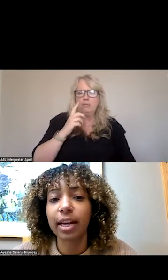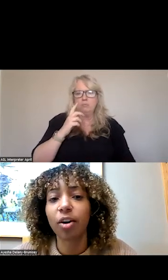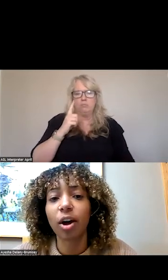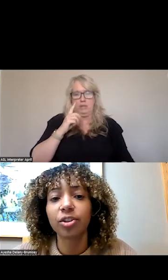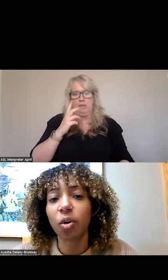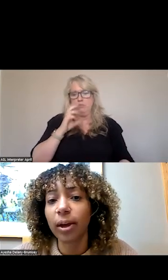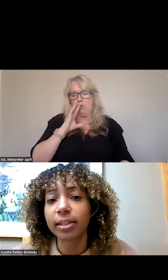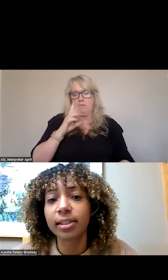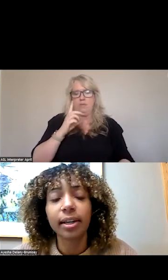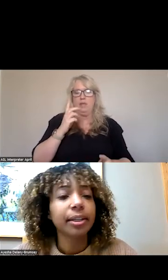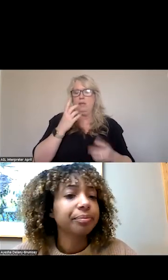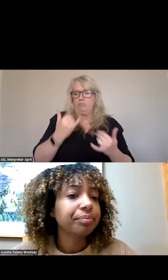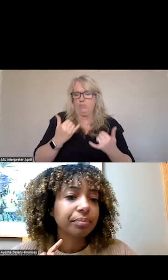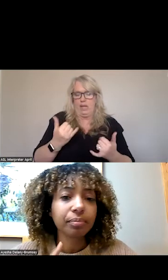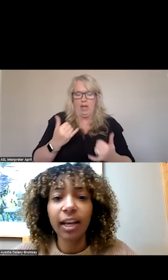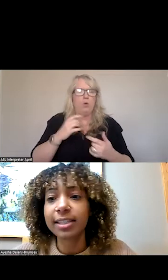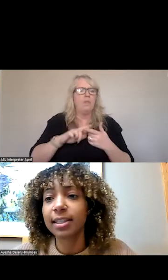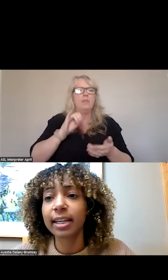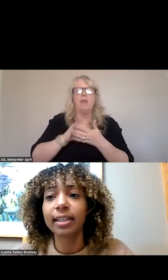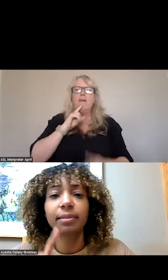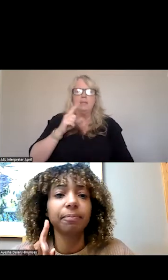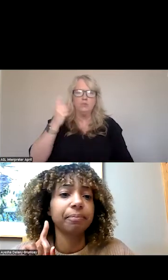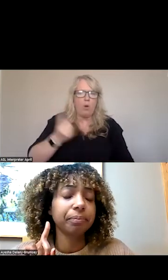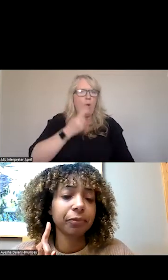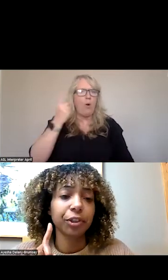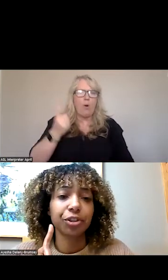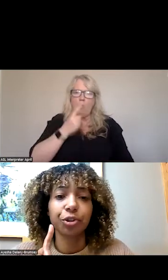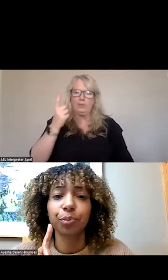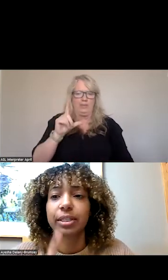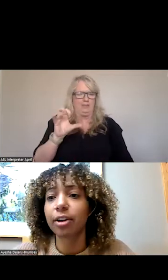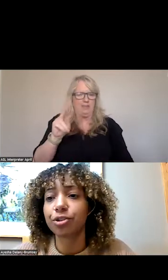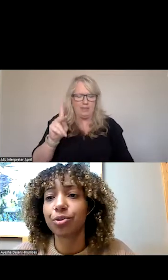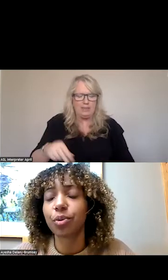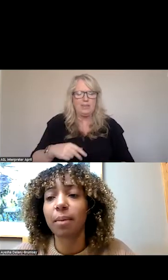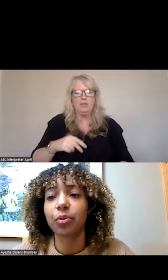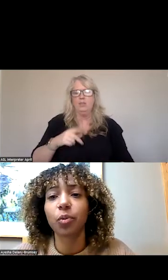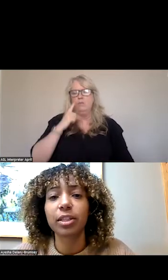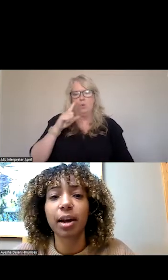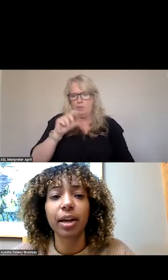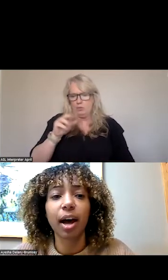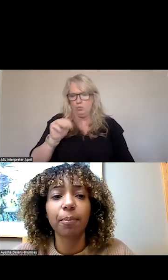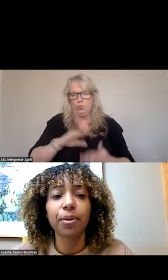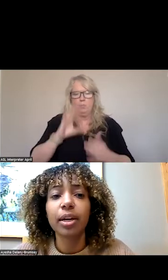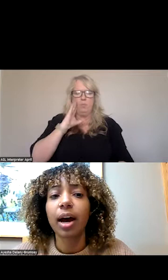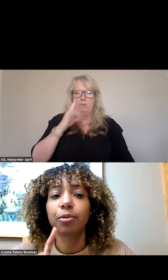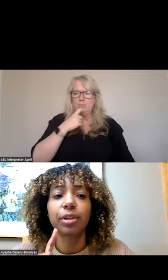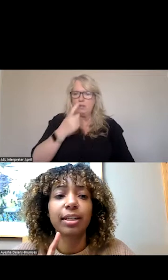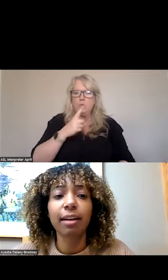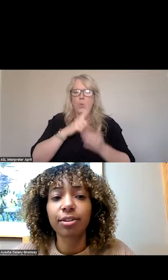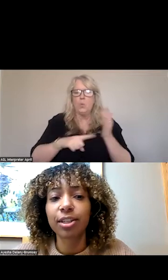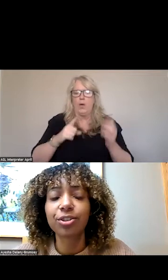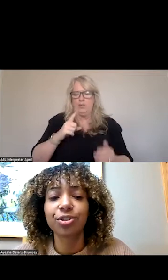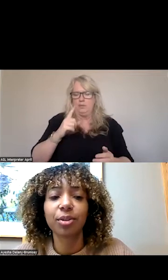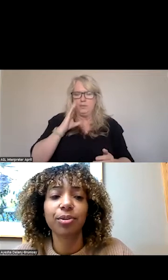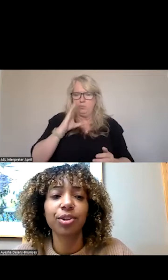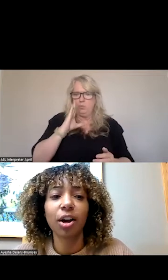talk.crisisnow.com website, as always, has the link for the Zoom. It tells you what's coming up. You can